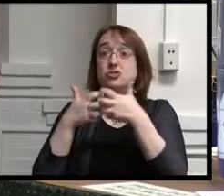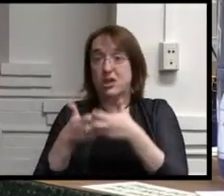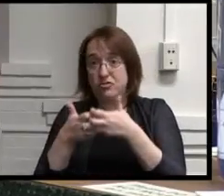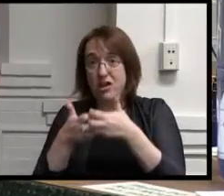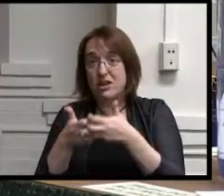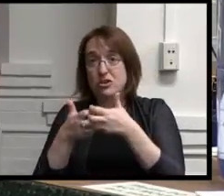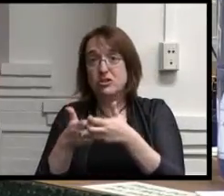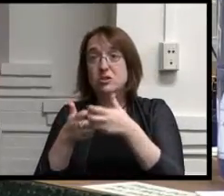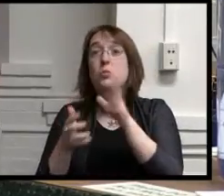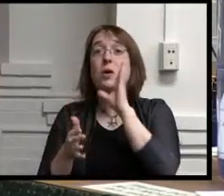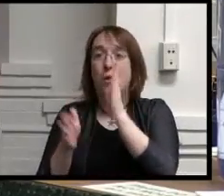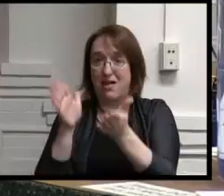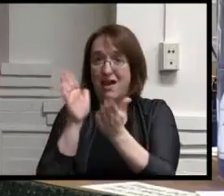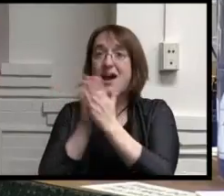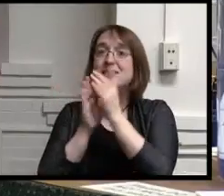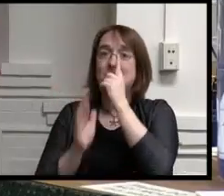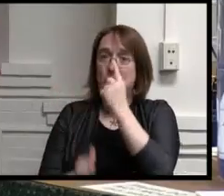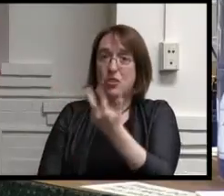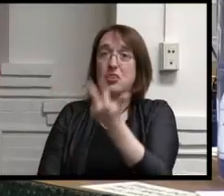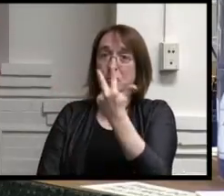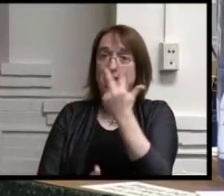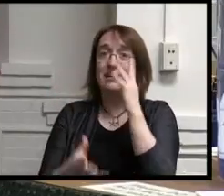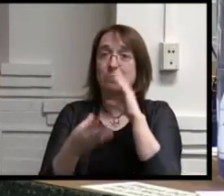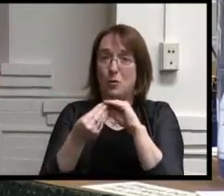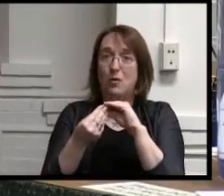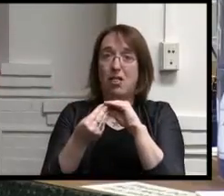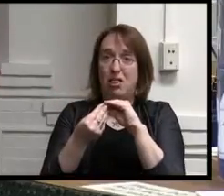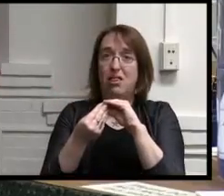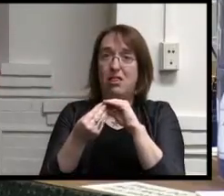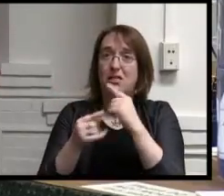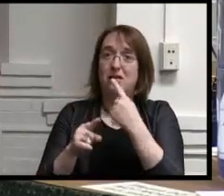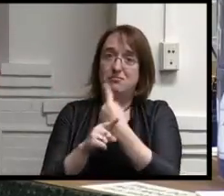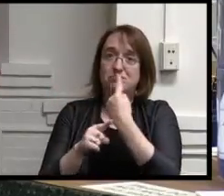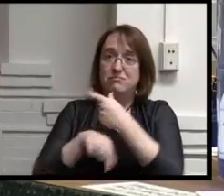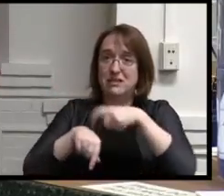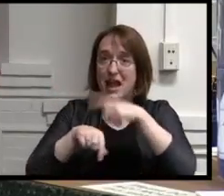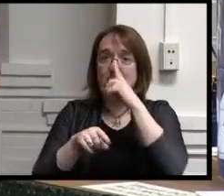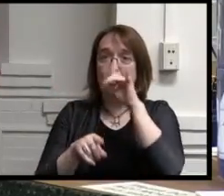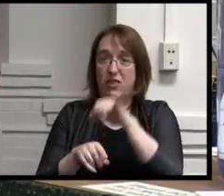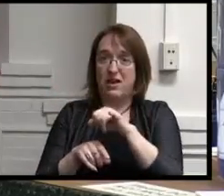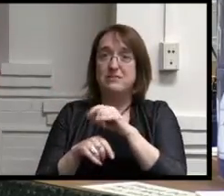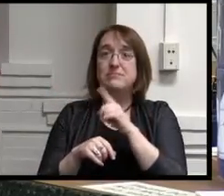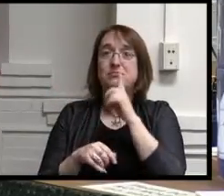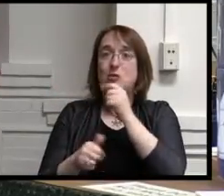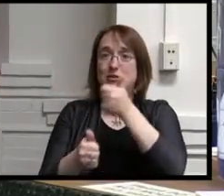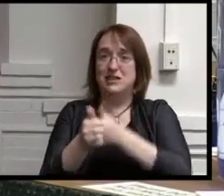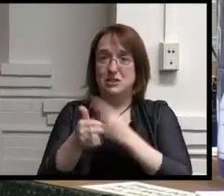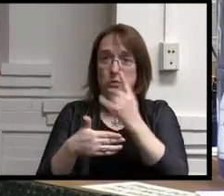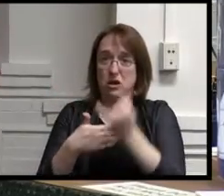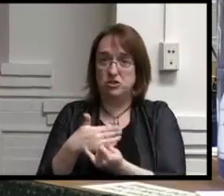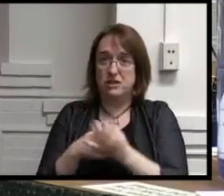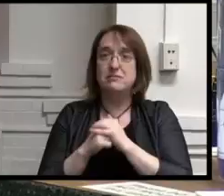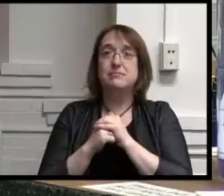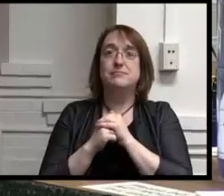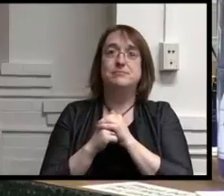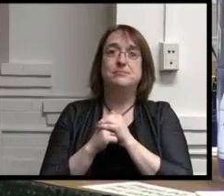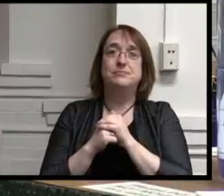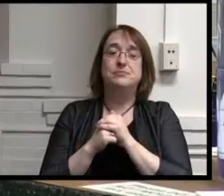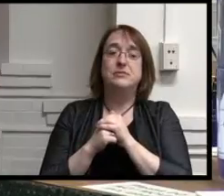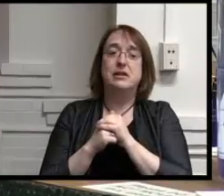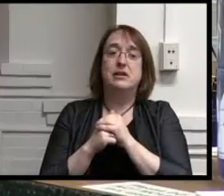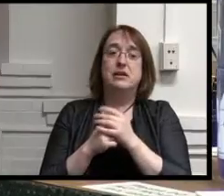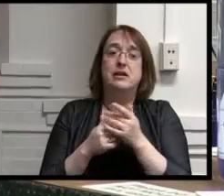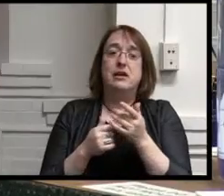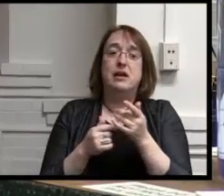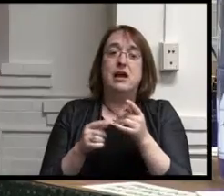coming along asking for 3 generators later on at the appropriate times when we get to that part of each of the 3 projects.